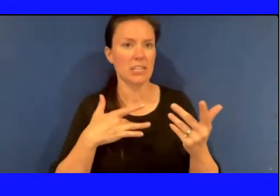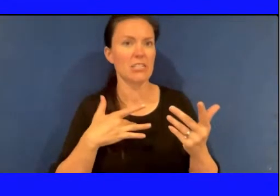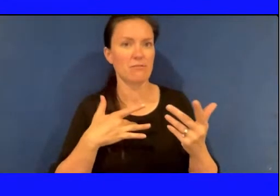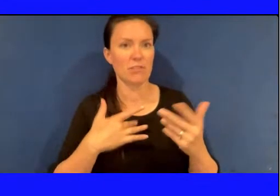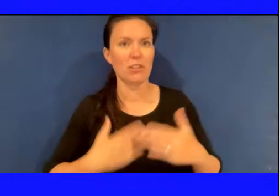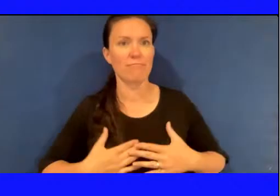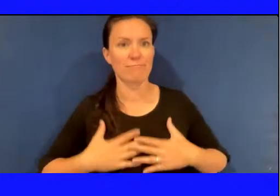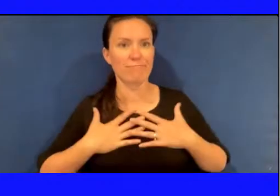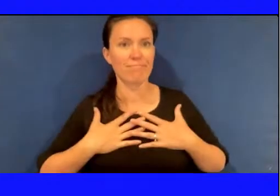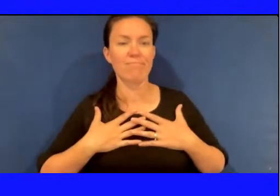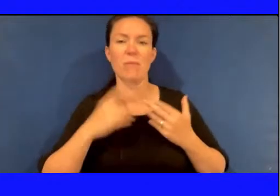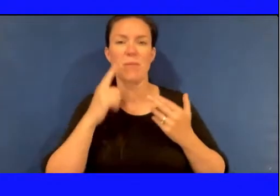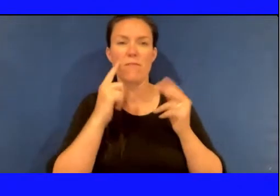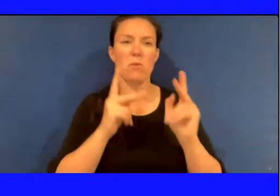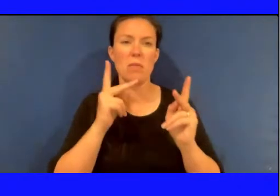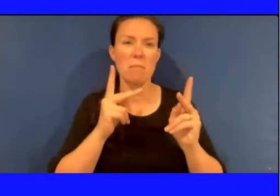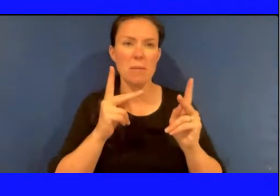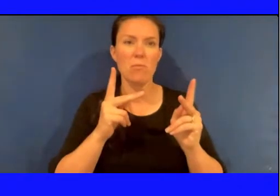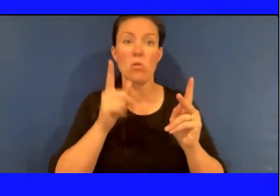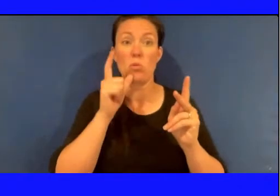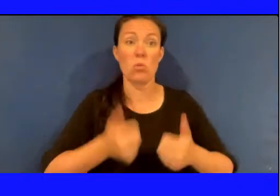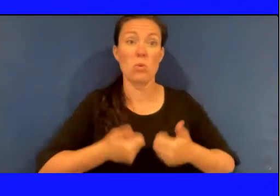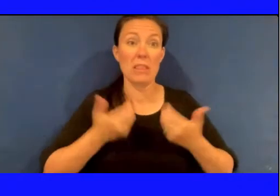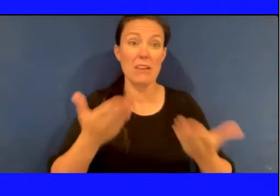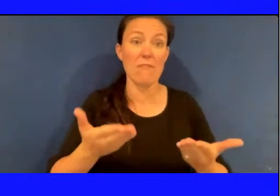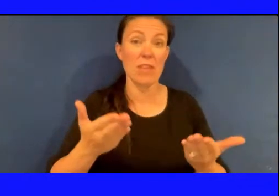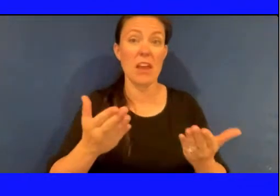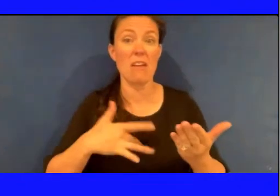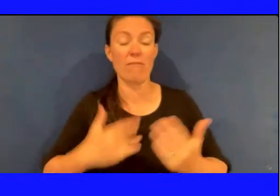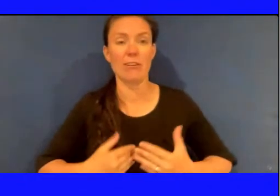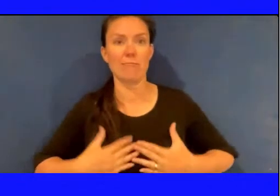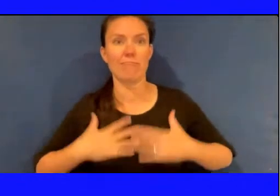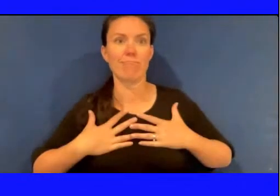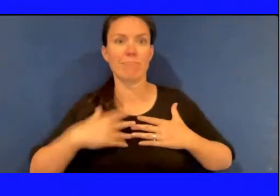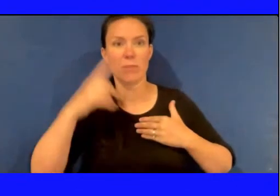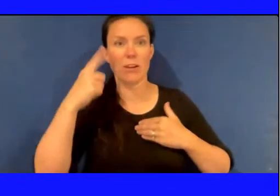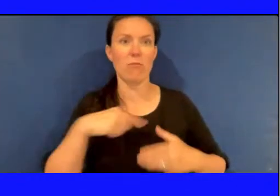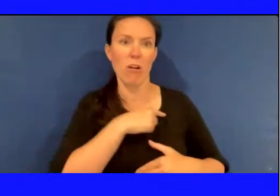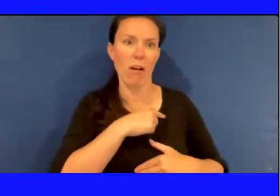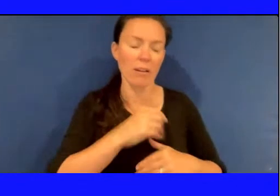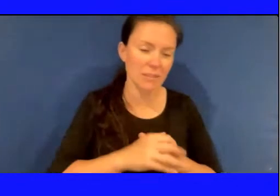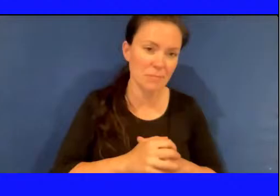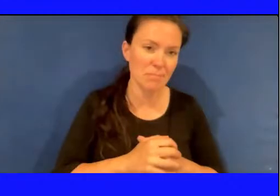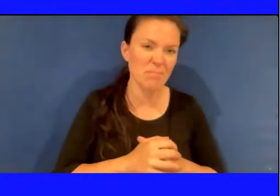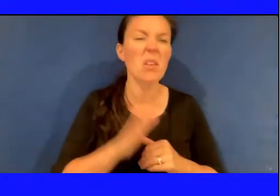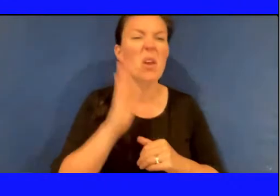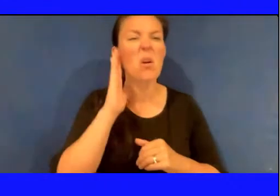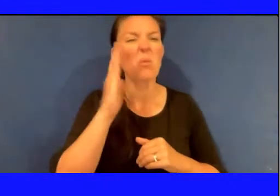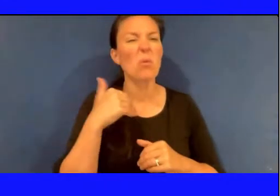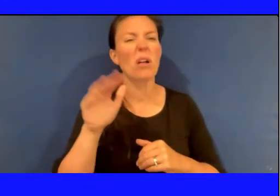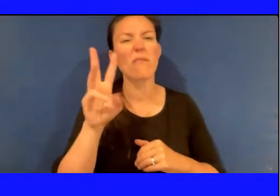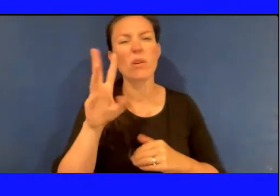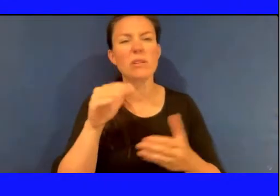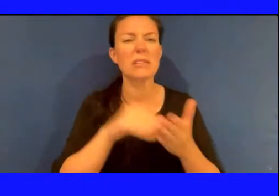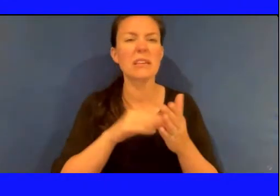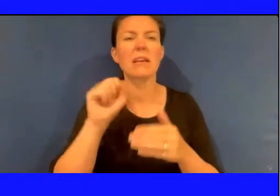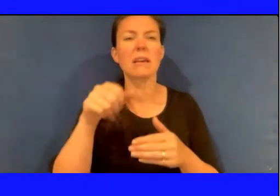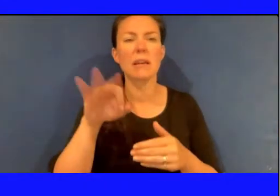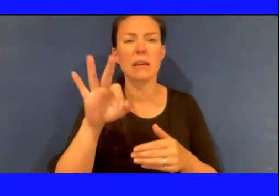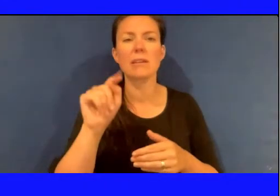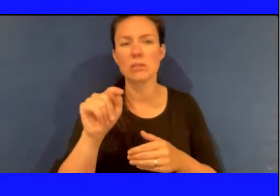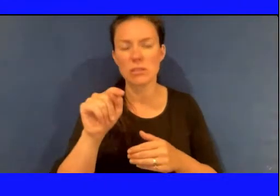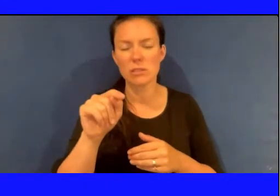for the folks living there, including the supportive housing units. We're going to have about 6,000 square feet of community facility